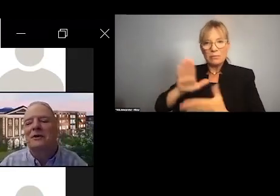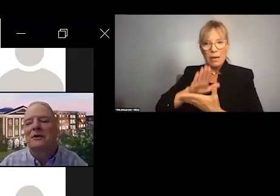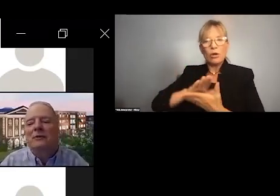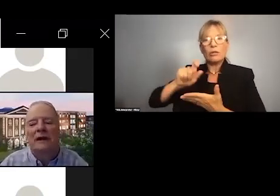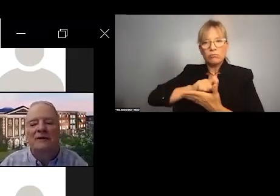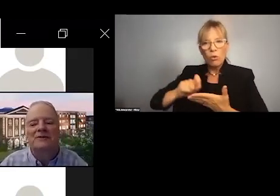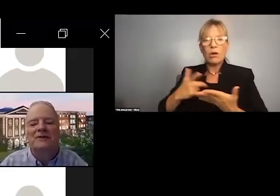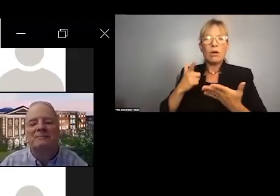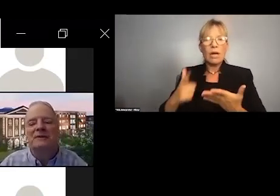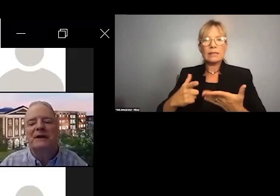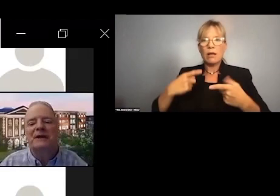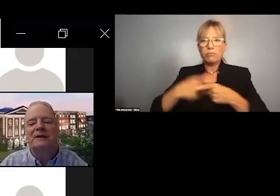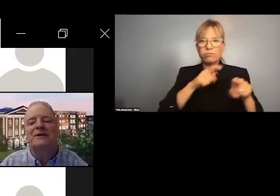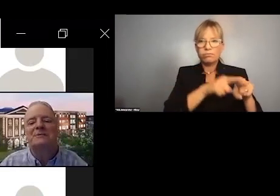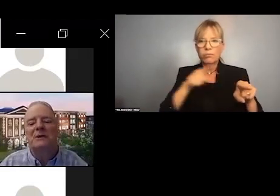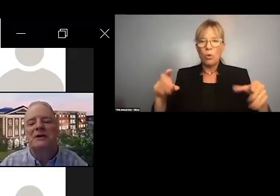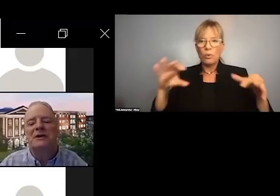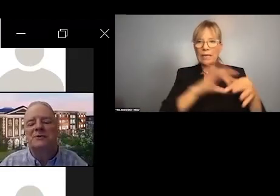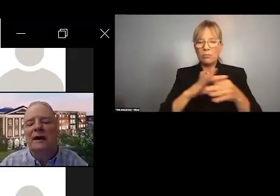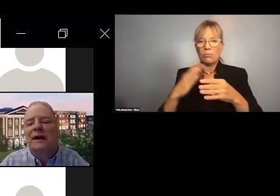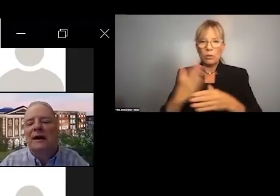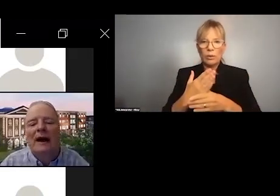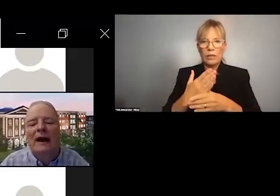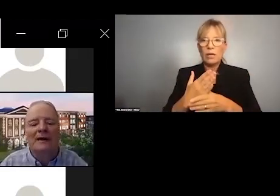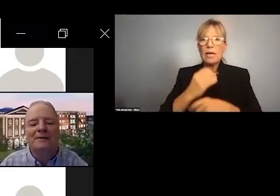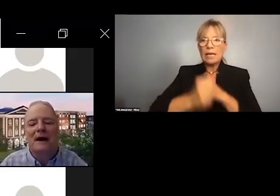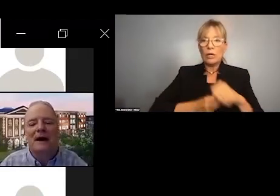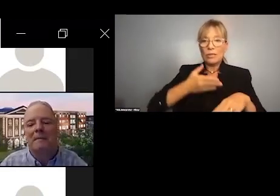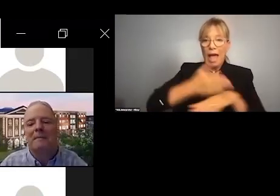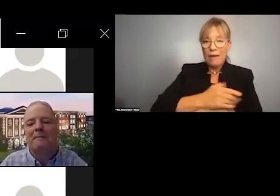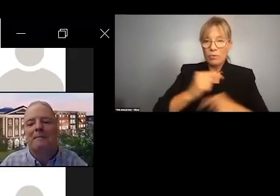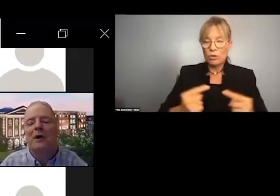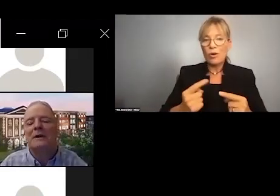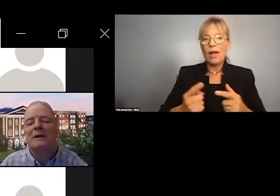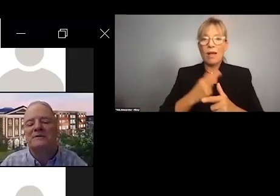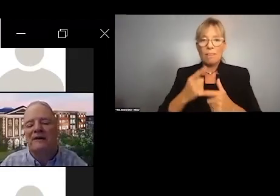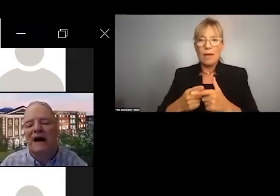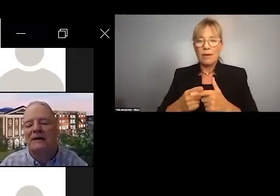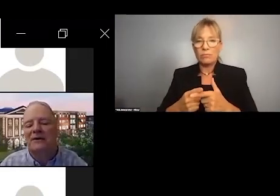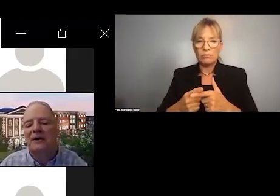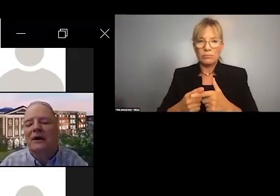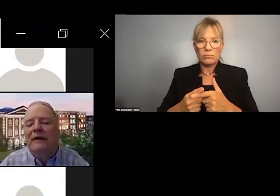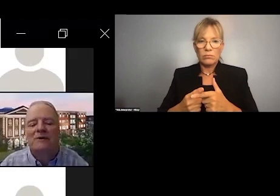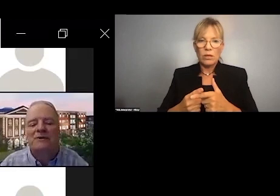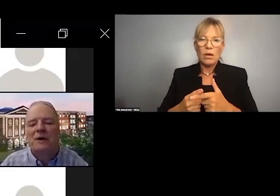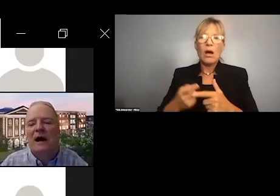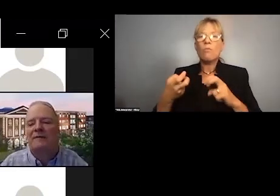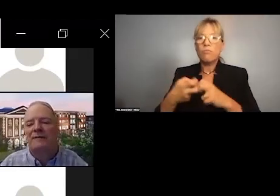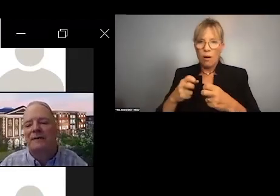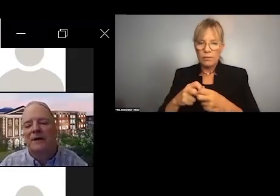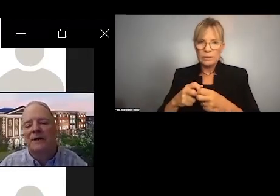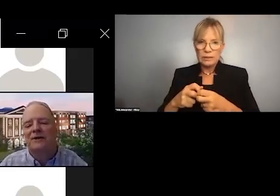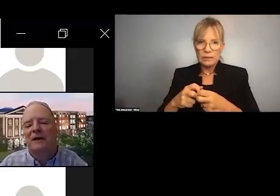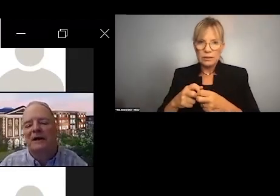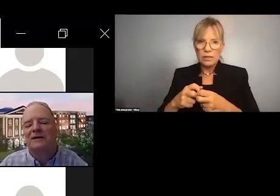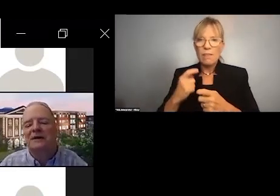the cross-sectional relationships between years post-injury and a problems factor that